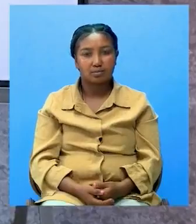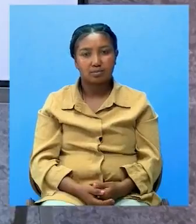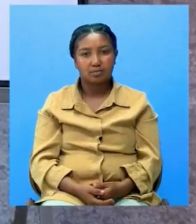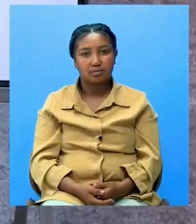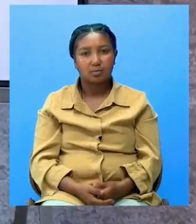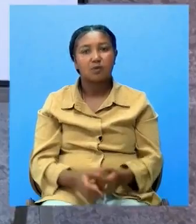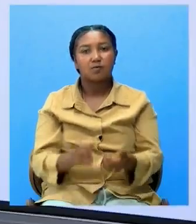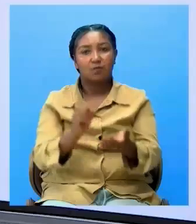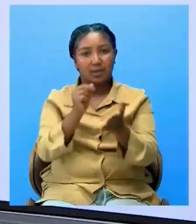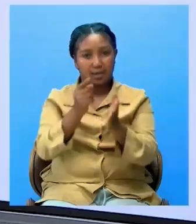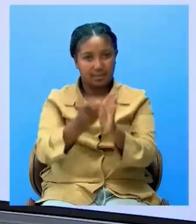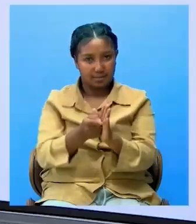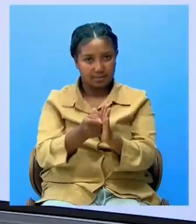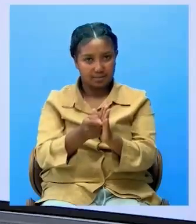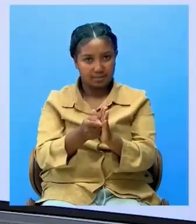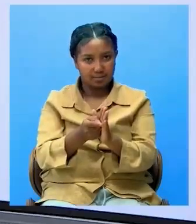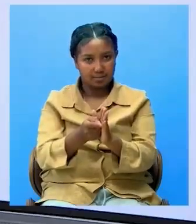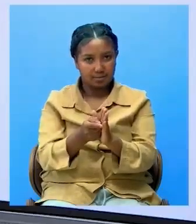For example,